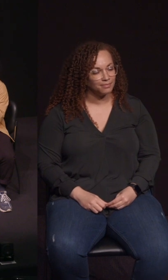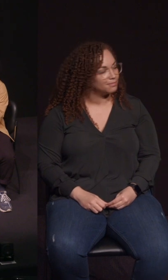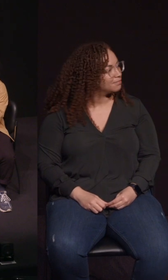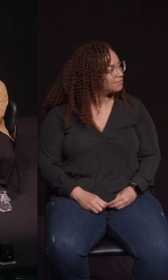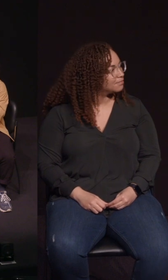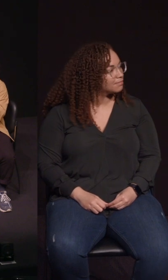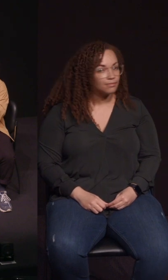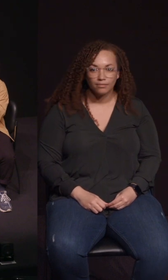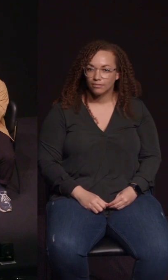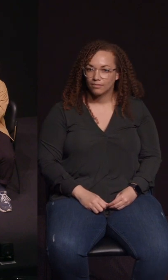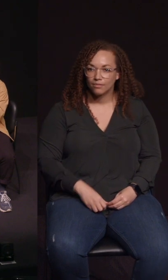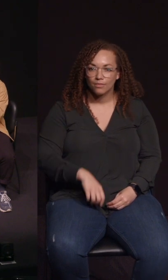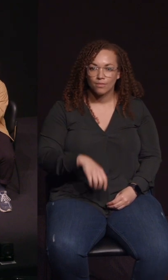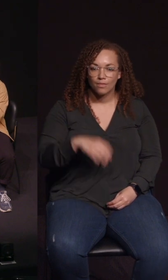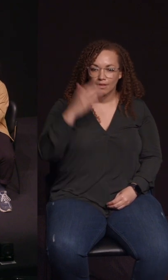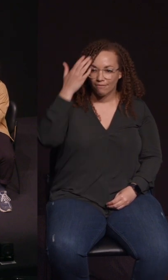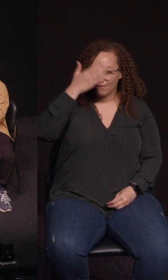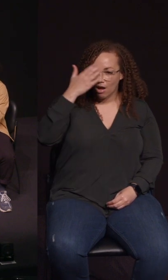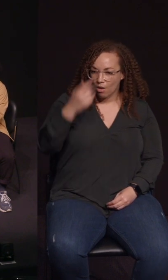You have a question? Here in the front.